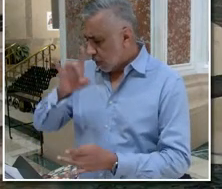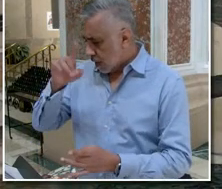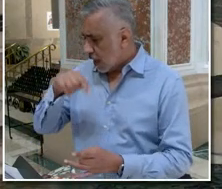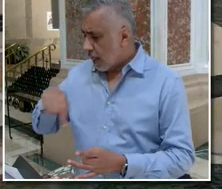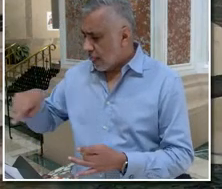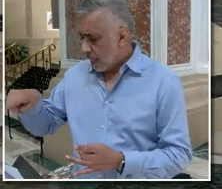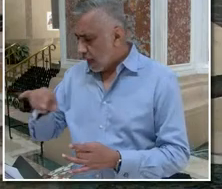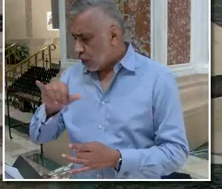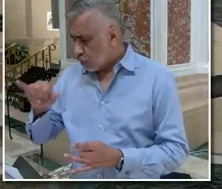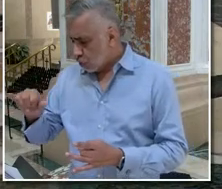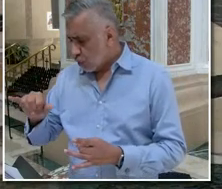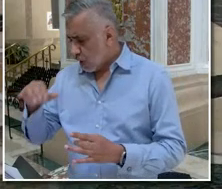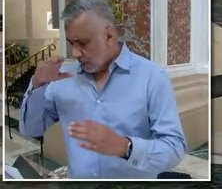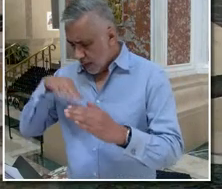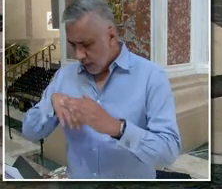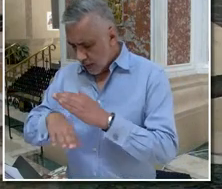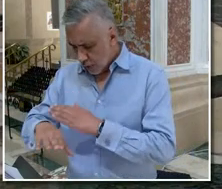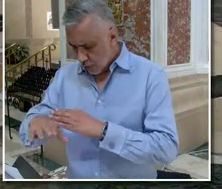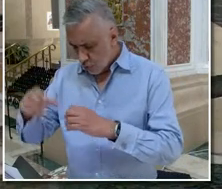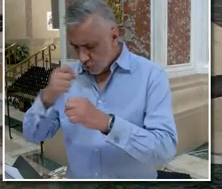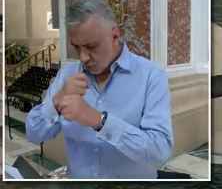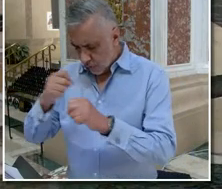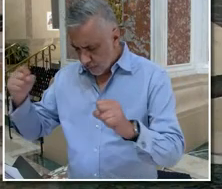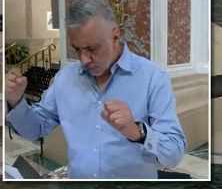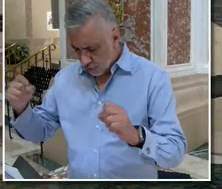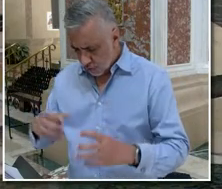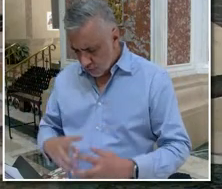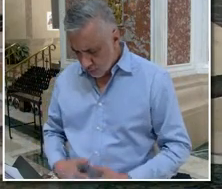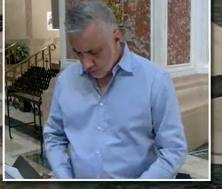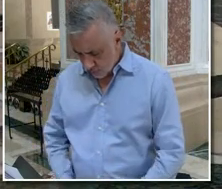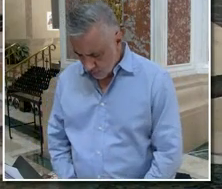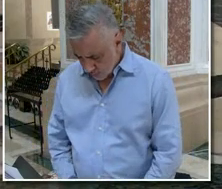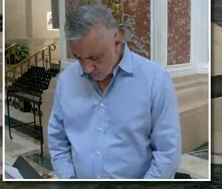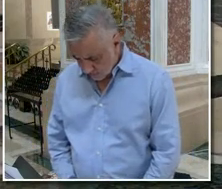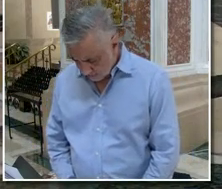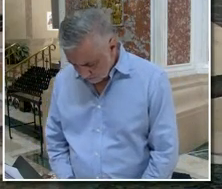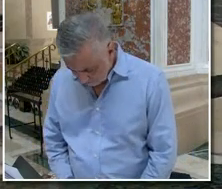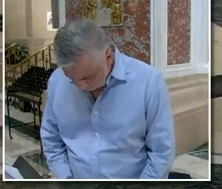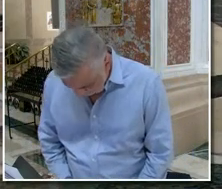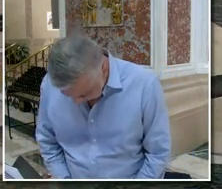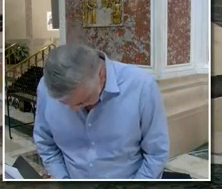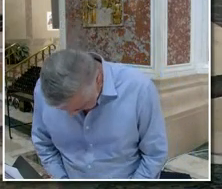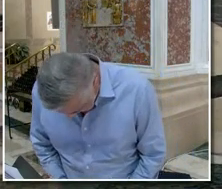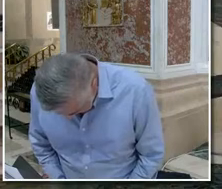they too may enter on the way of salvation. Let us kneel.